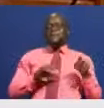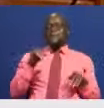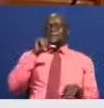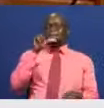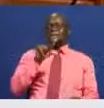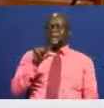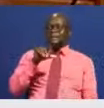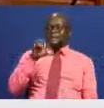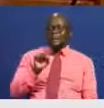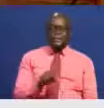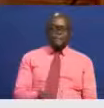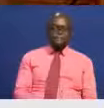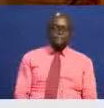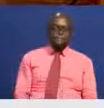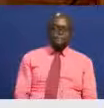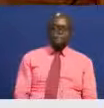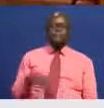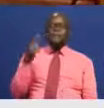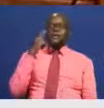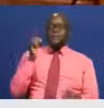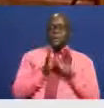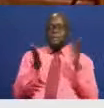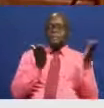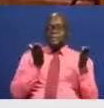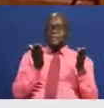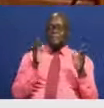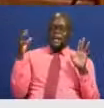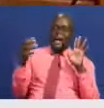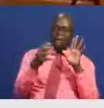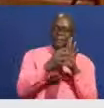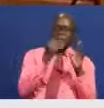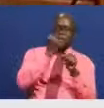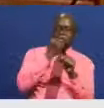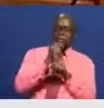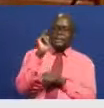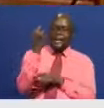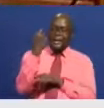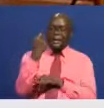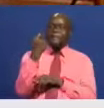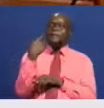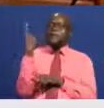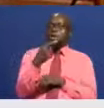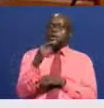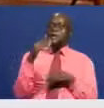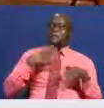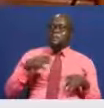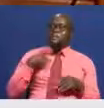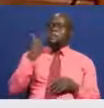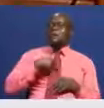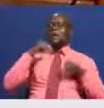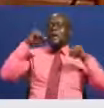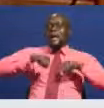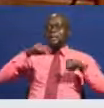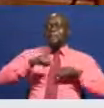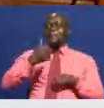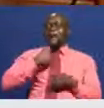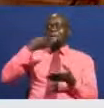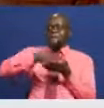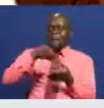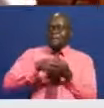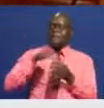Z. You look at the public service advertisement in Kenya. Only those that are able and have